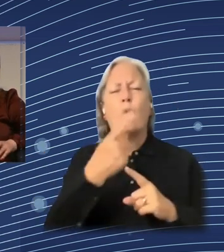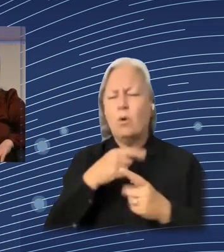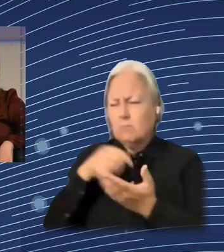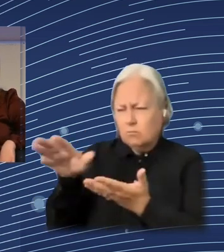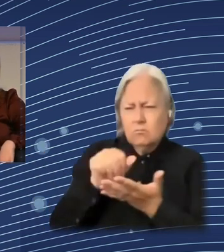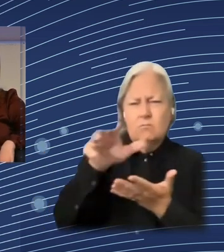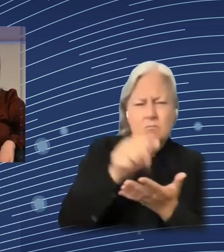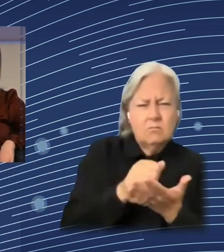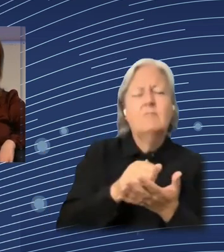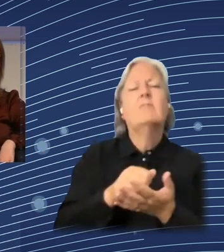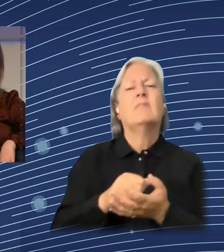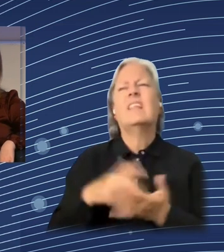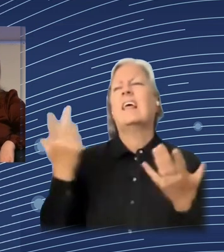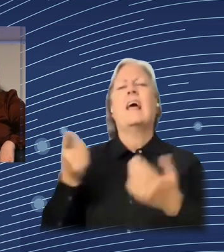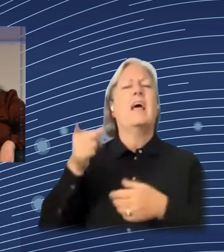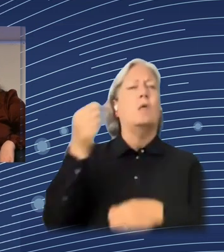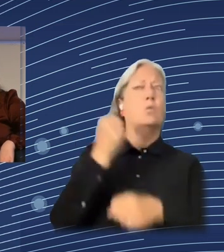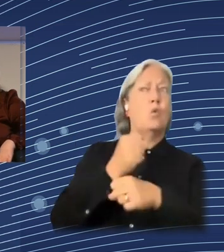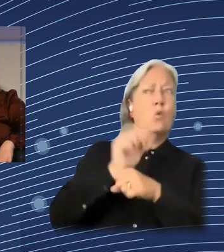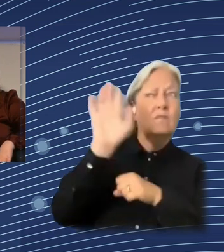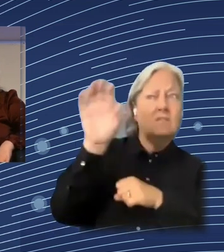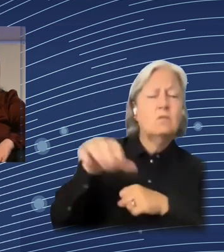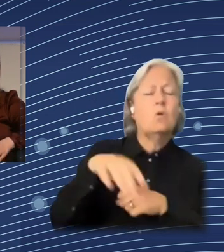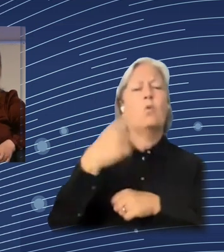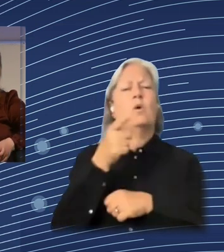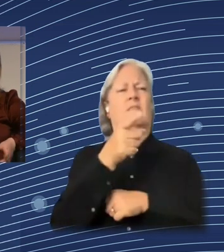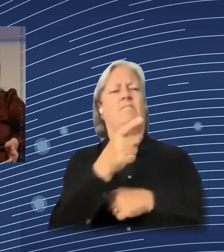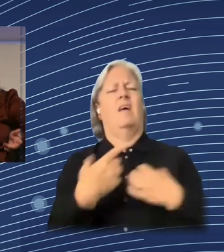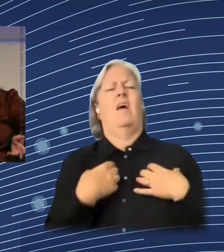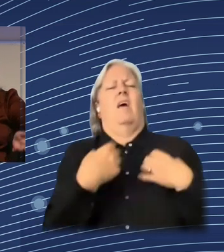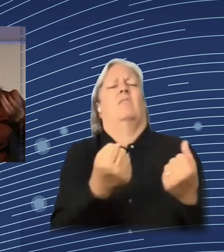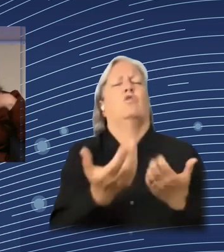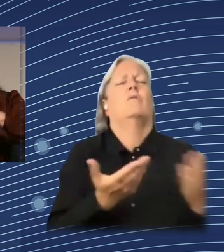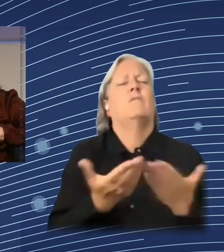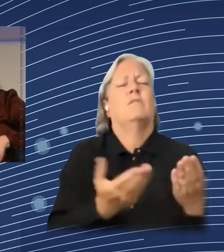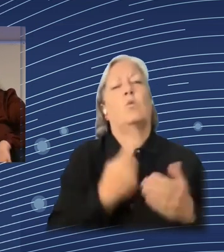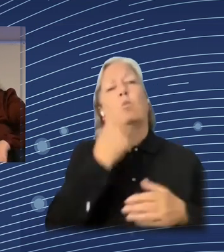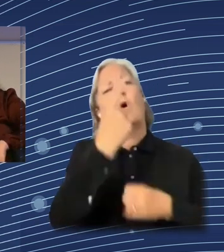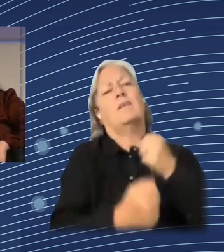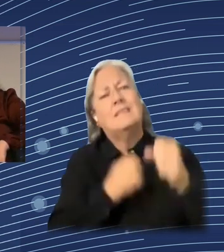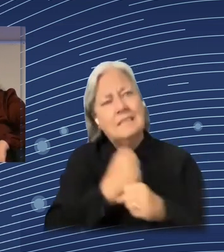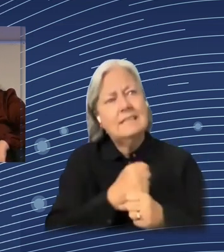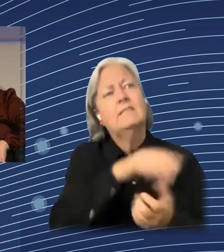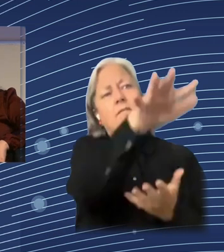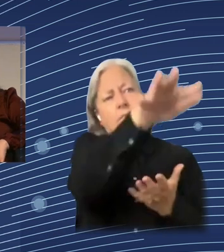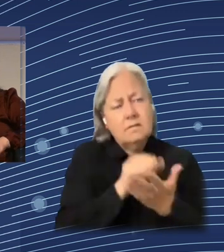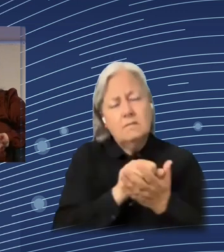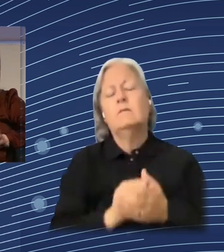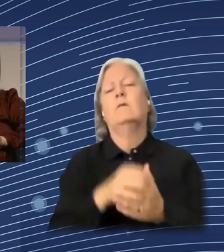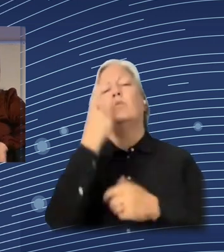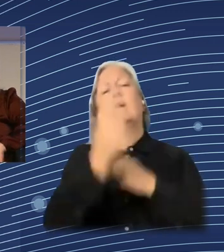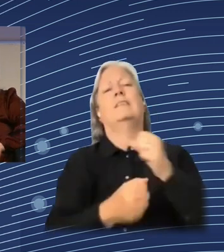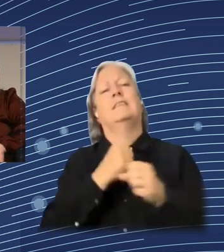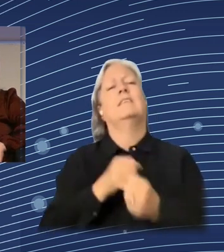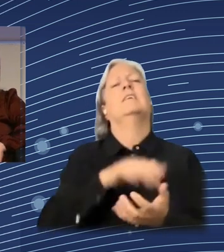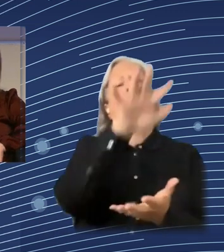the employers or the occupational health services, and we did that yearly. So we got 1 year's of result at once. They